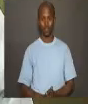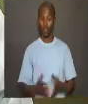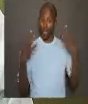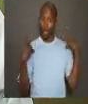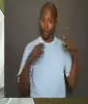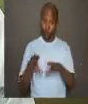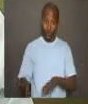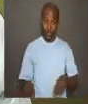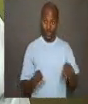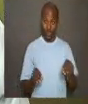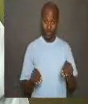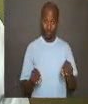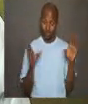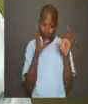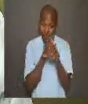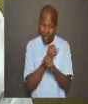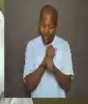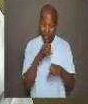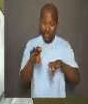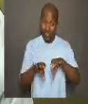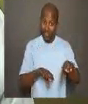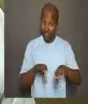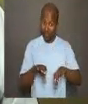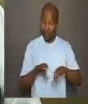Hello, students. Have you finished the activity?